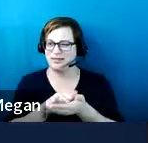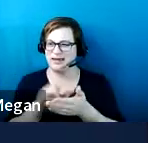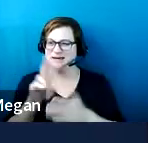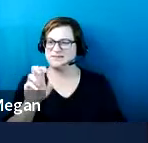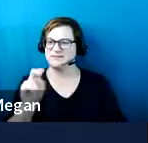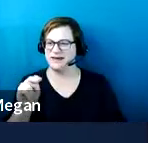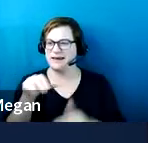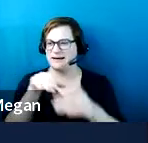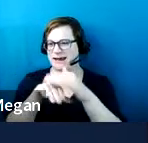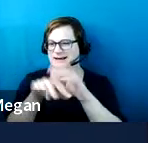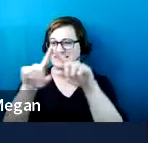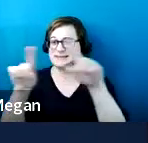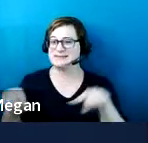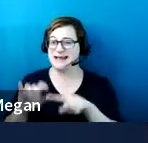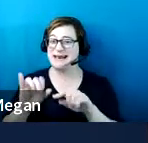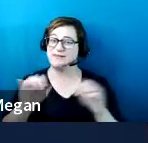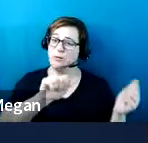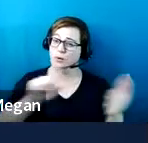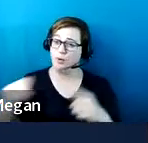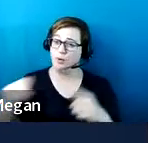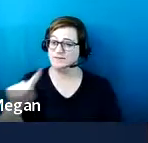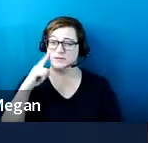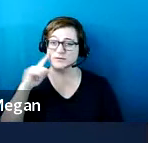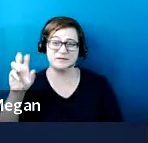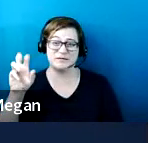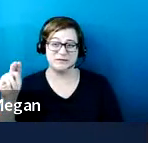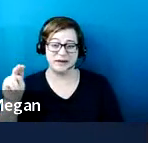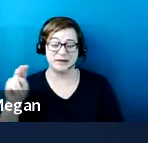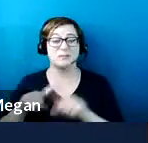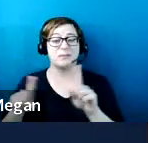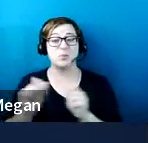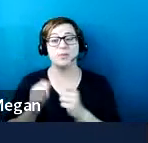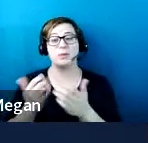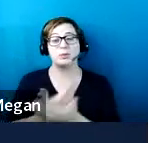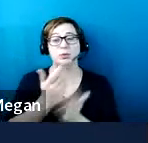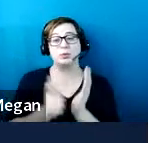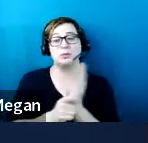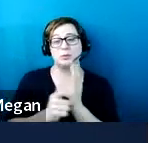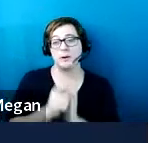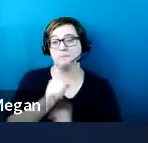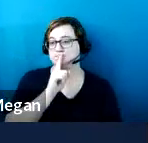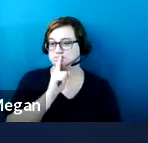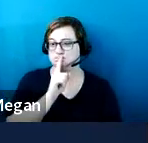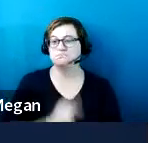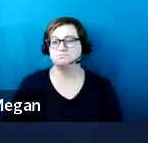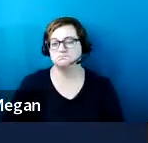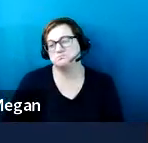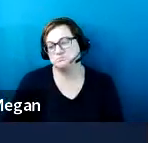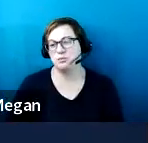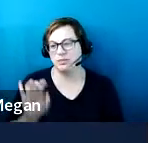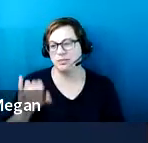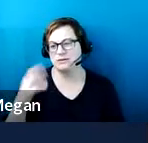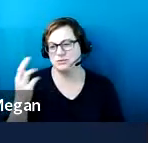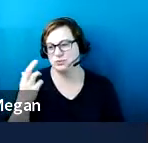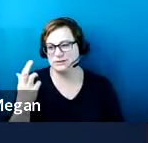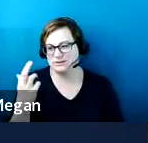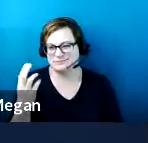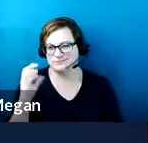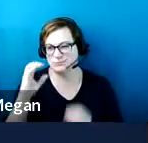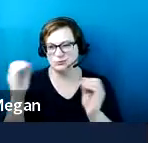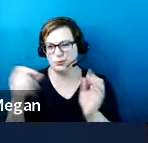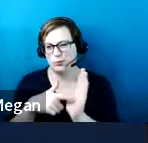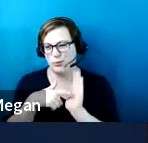your spaces were van accessible, but we didn't continue that in the, in the new, uh, version of the standard. So that's probably what, what's going on there.